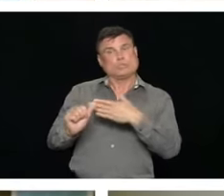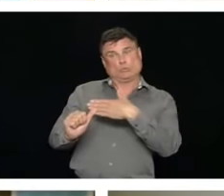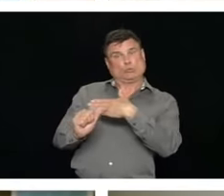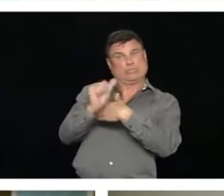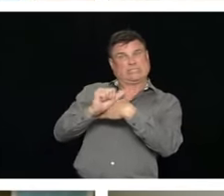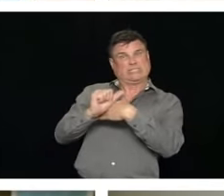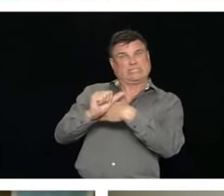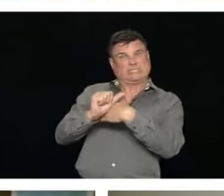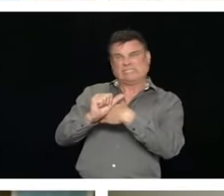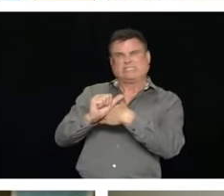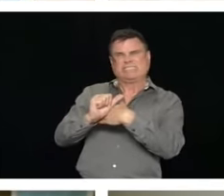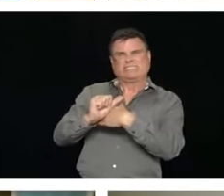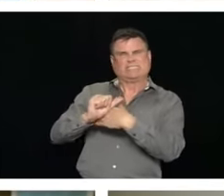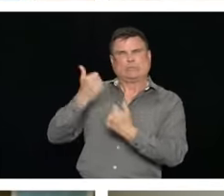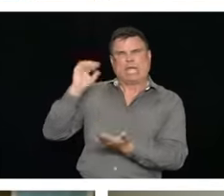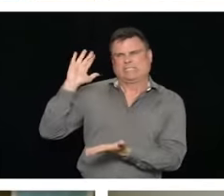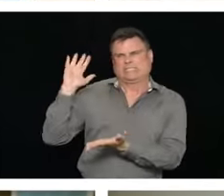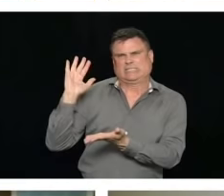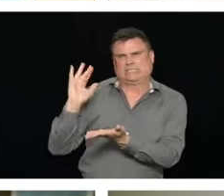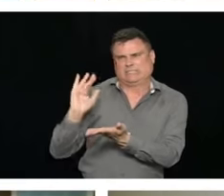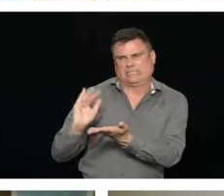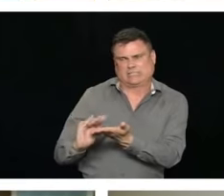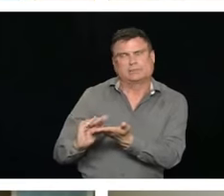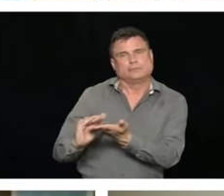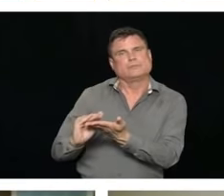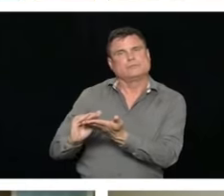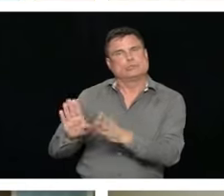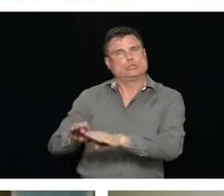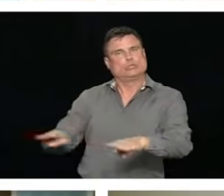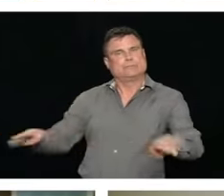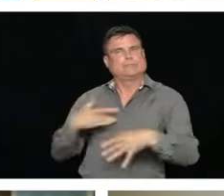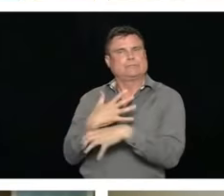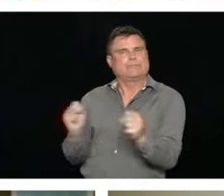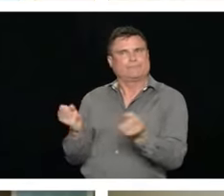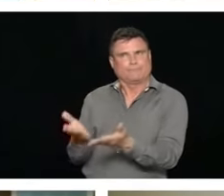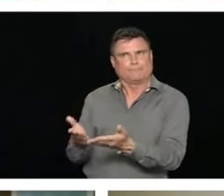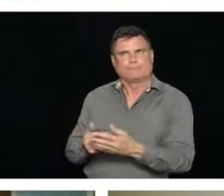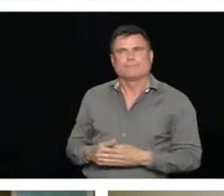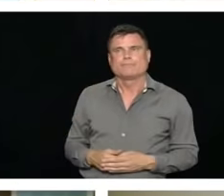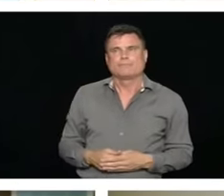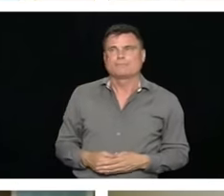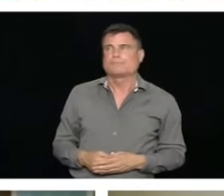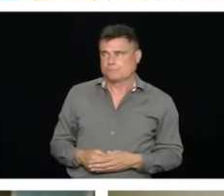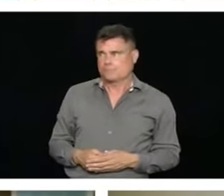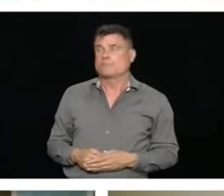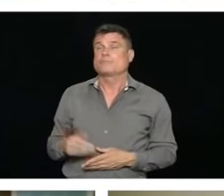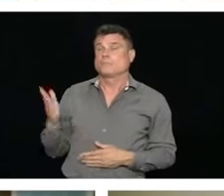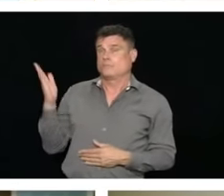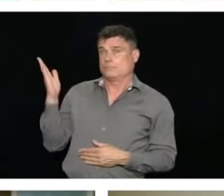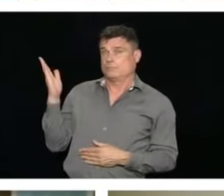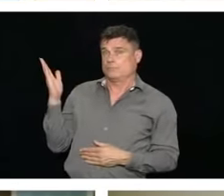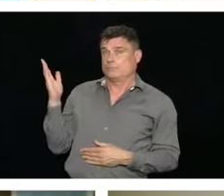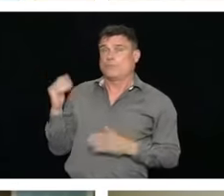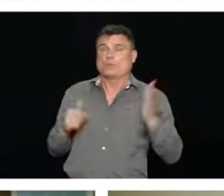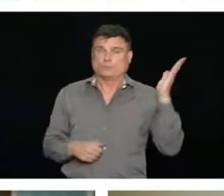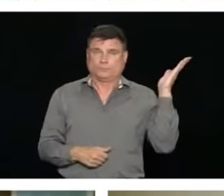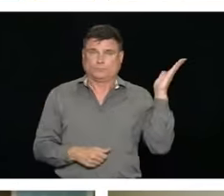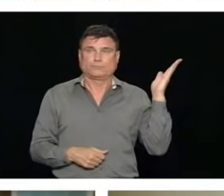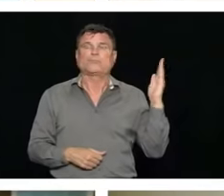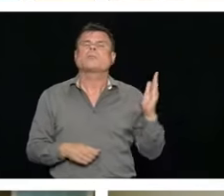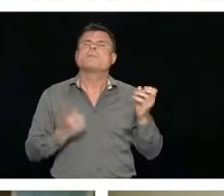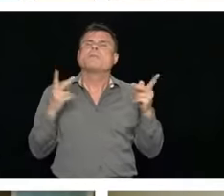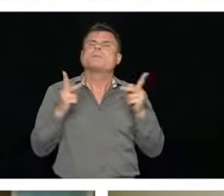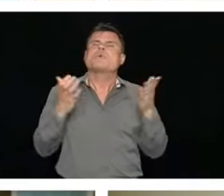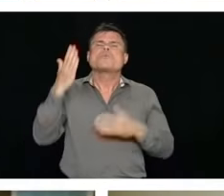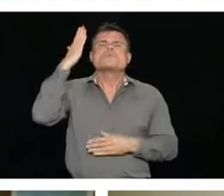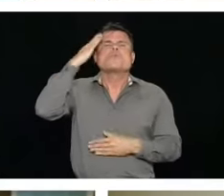questions up. So we've got a couple of questions on graduation-related questions. So Chelsea in Kelowna asks, has a decision been made